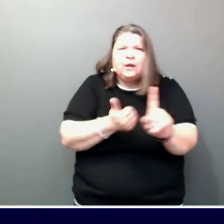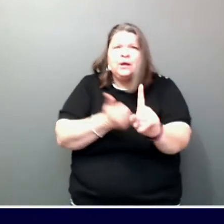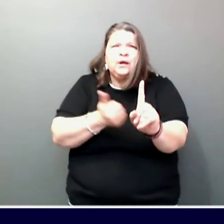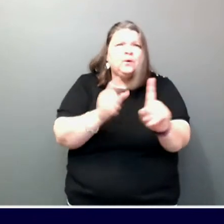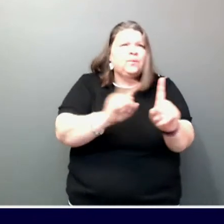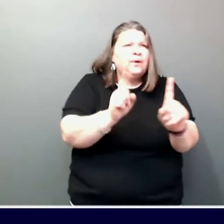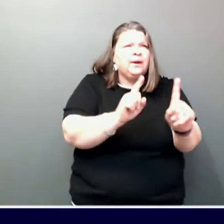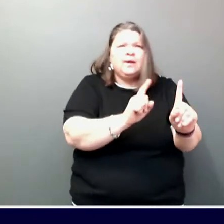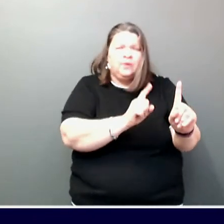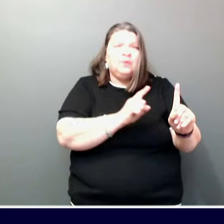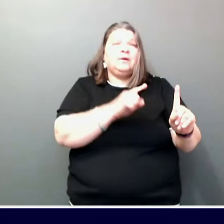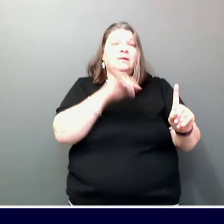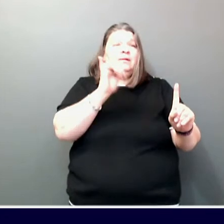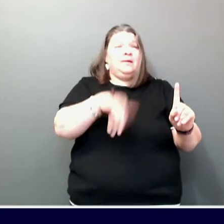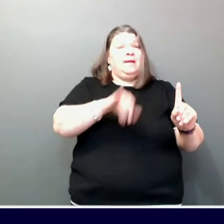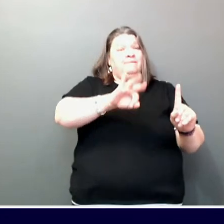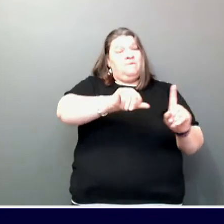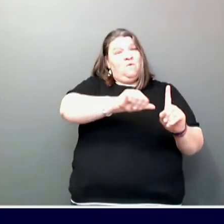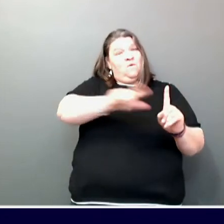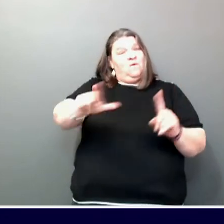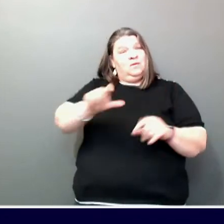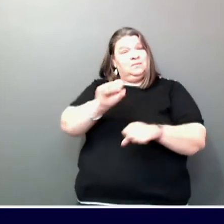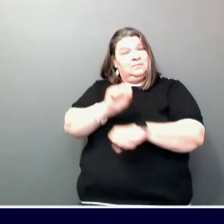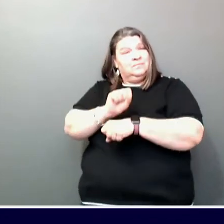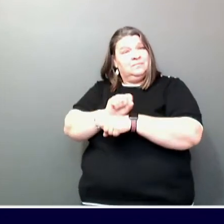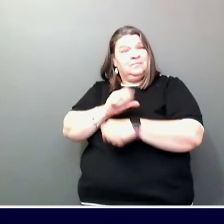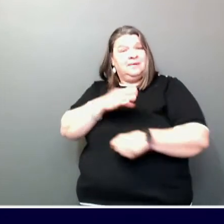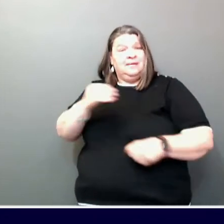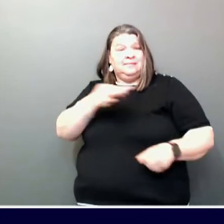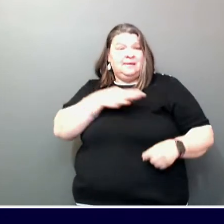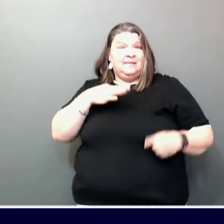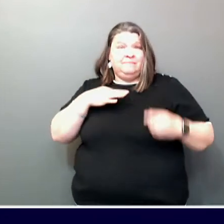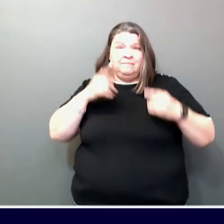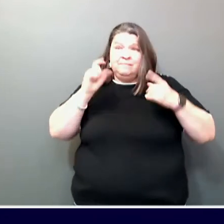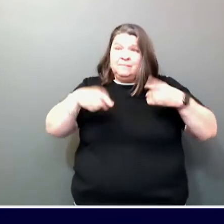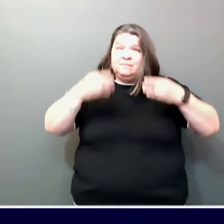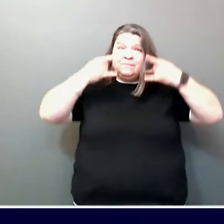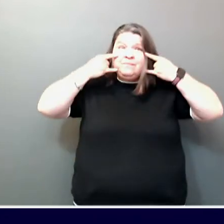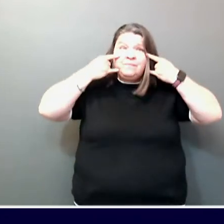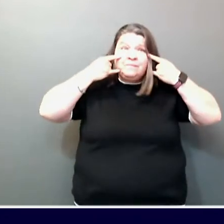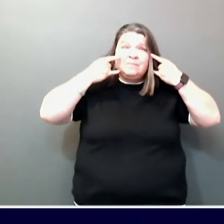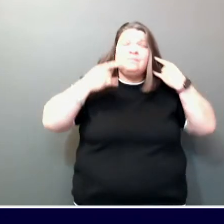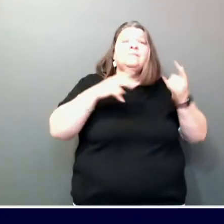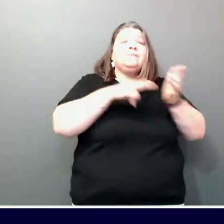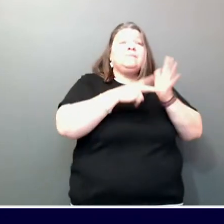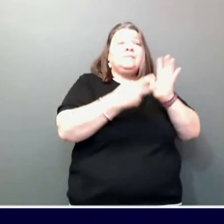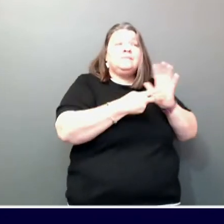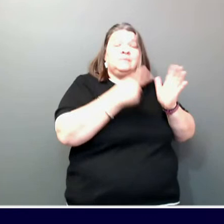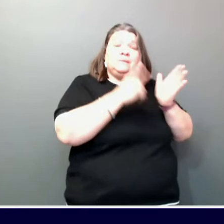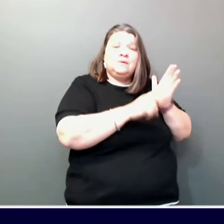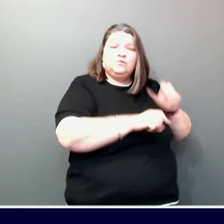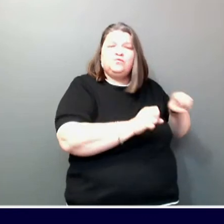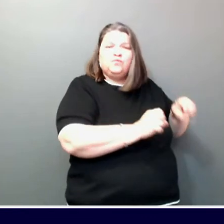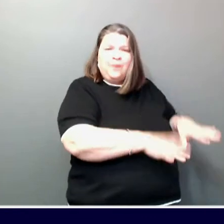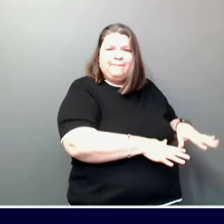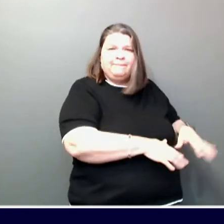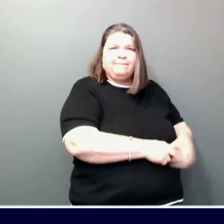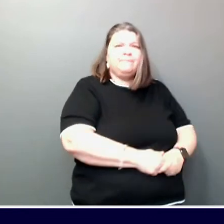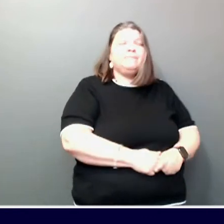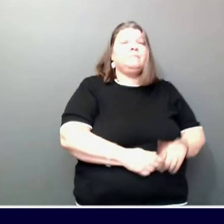place. After further discussions, consultation, and collaboration with superintendents across